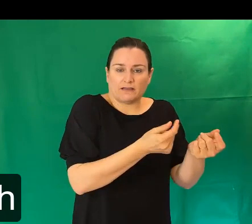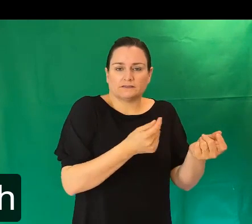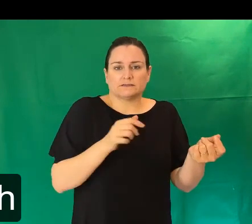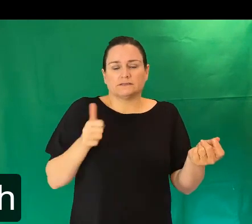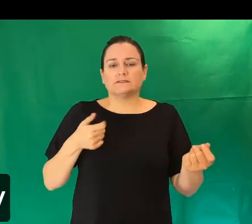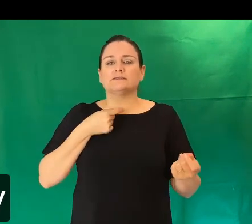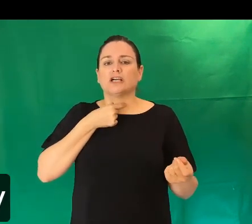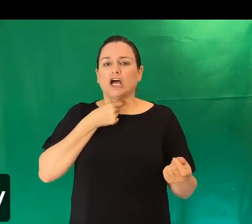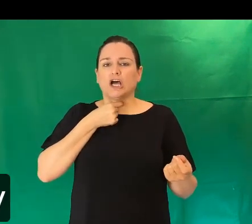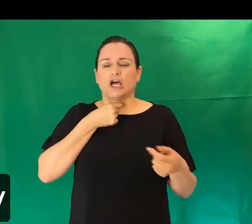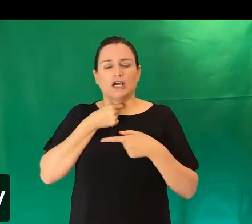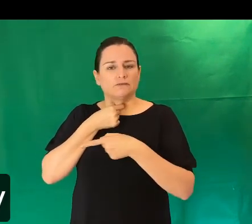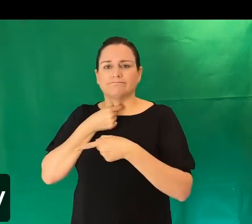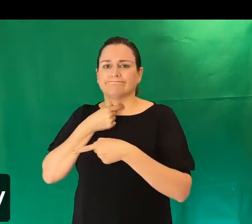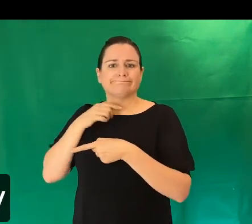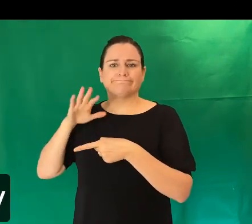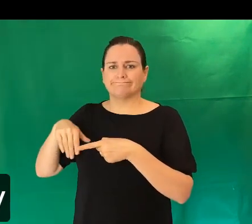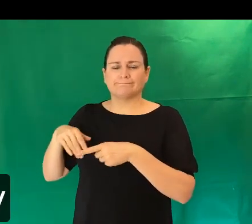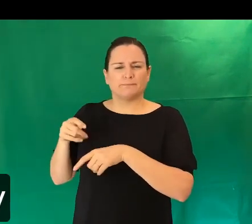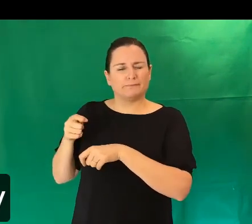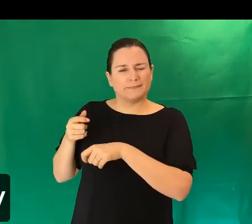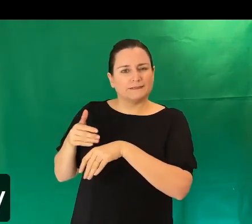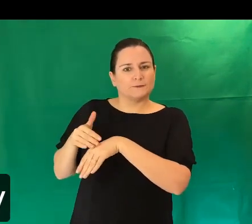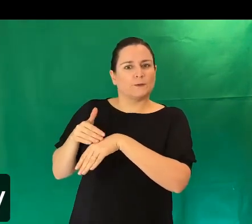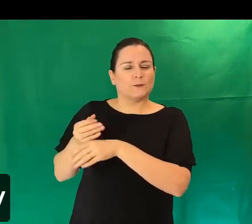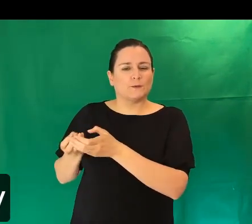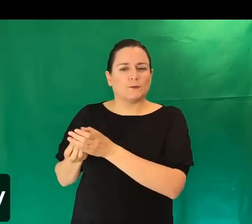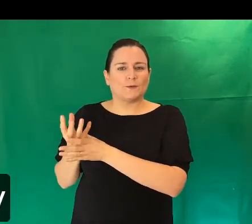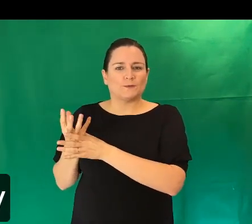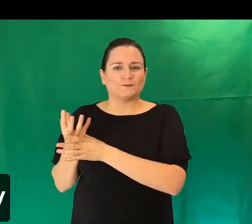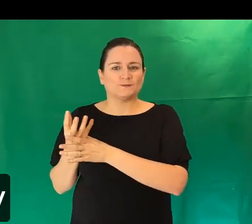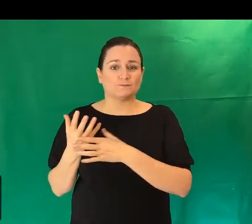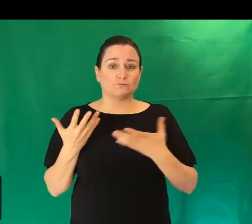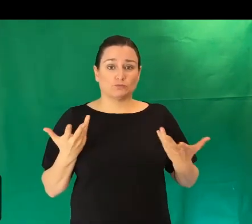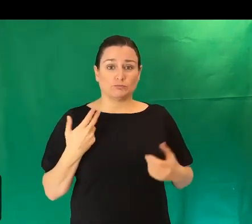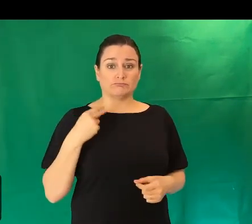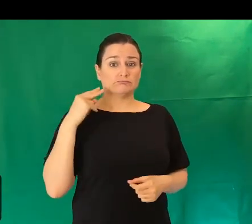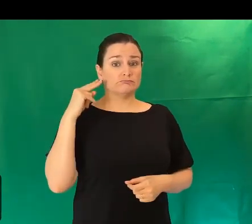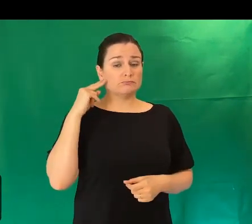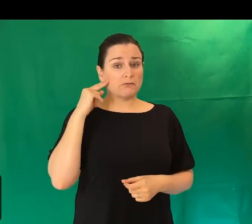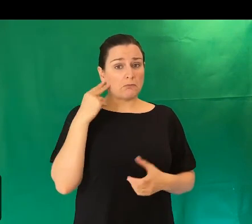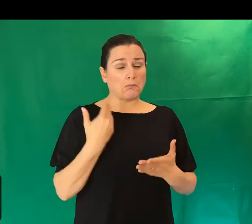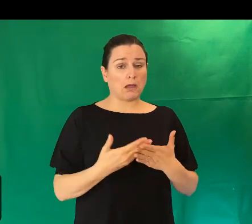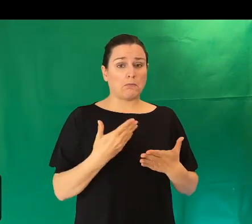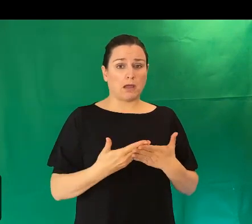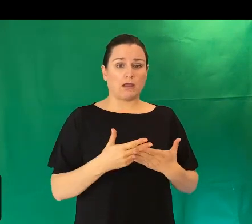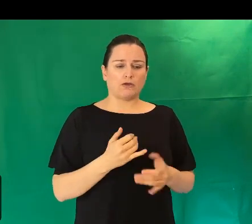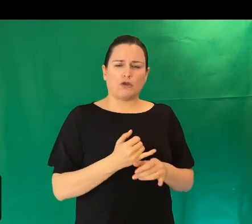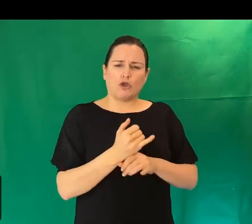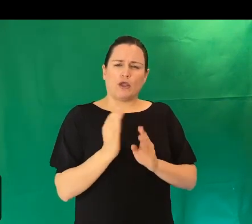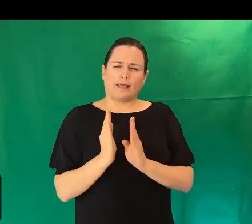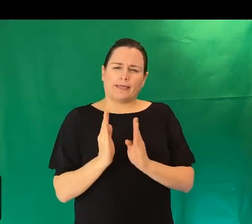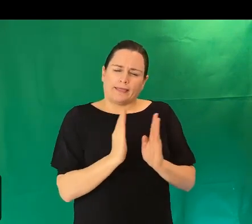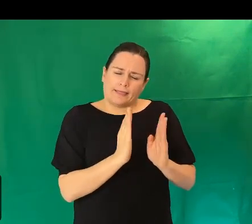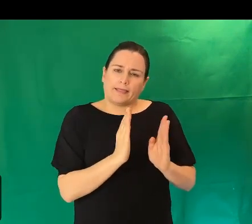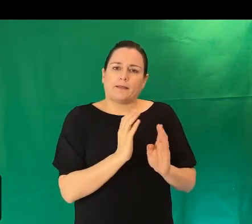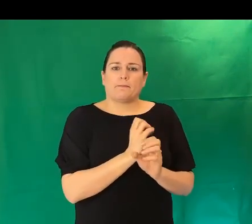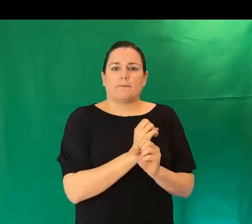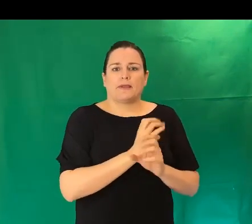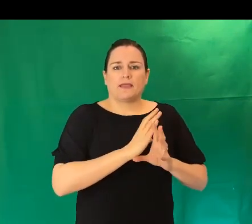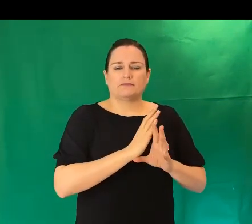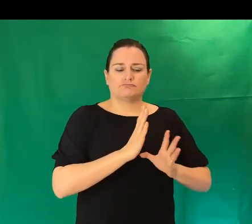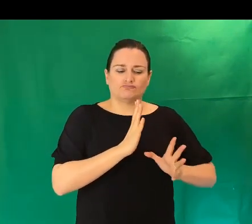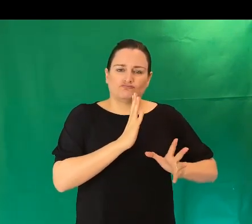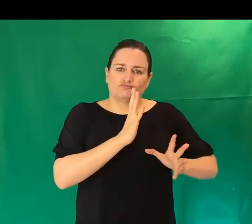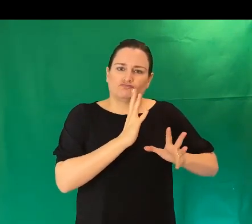that of the speech organs. So deaf children can actually start to produce signs slightly earlier.